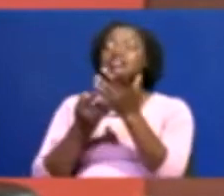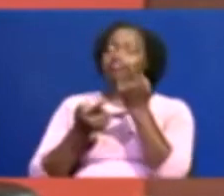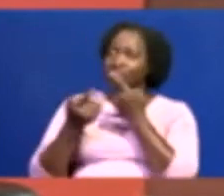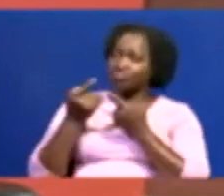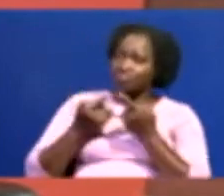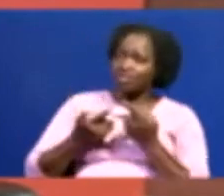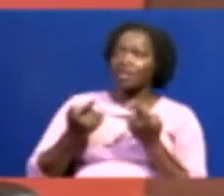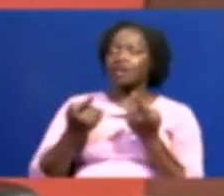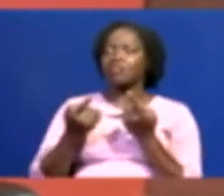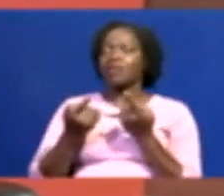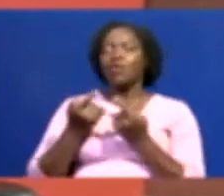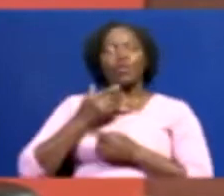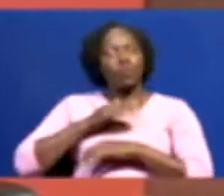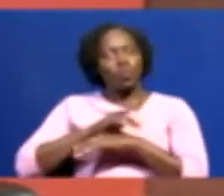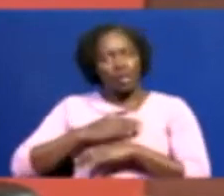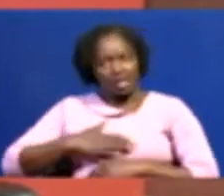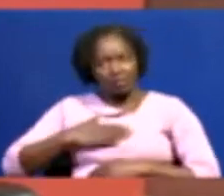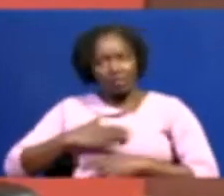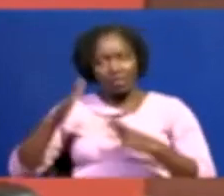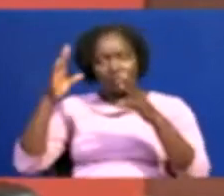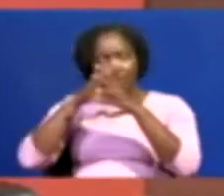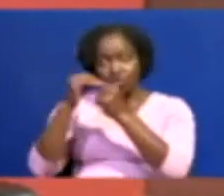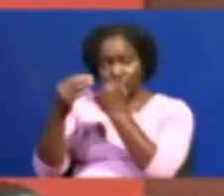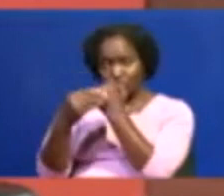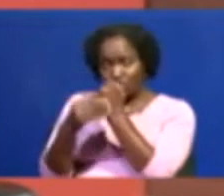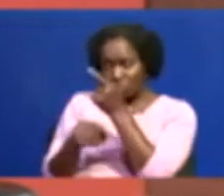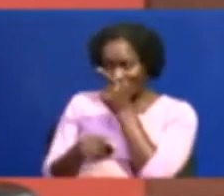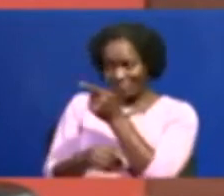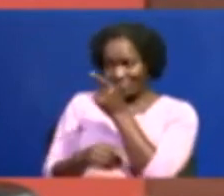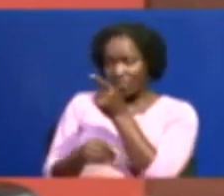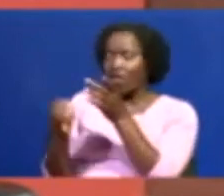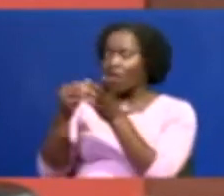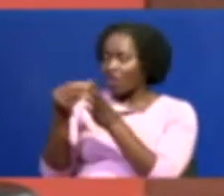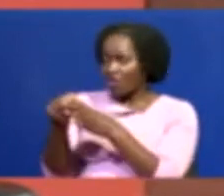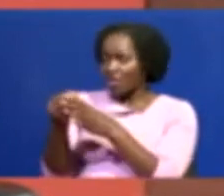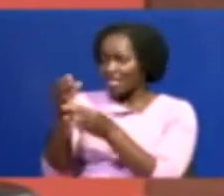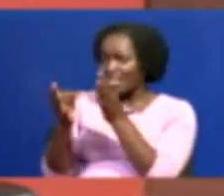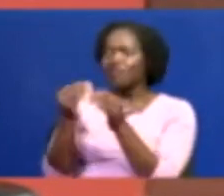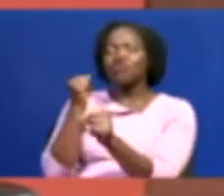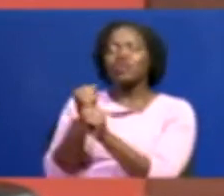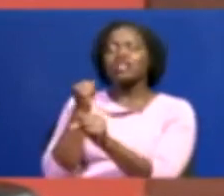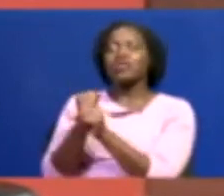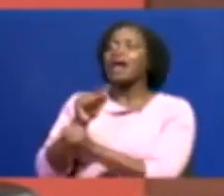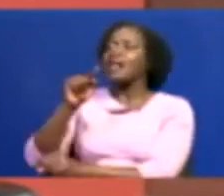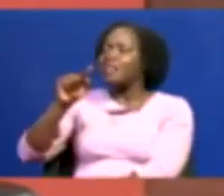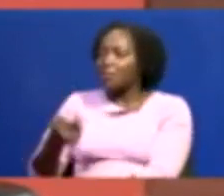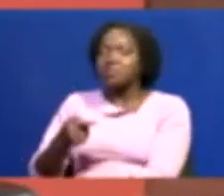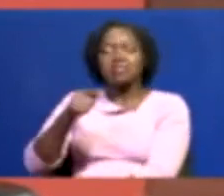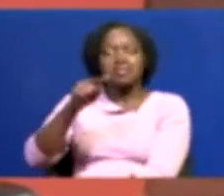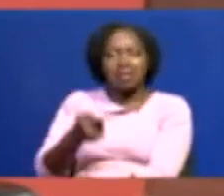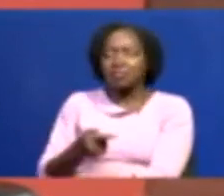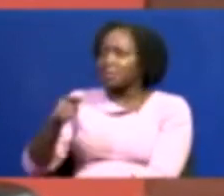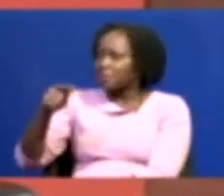in place, and president should borrow this. Otherwise, even if we do thousands of dialogues